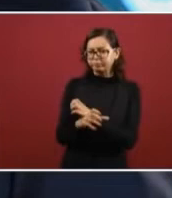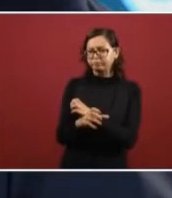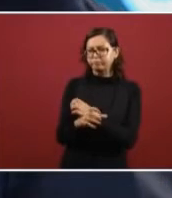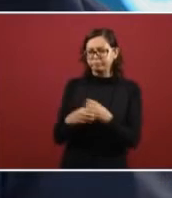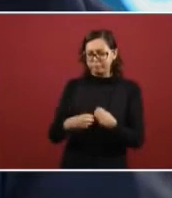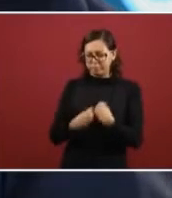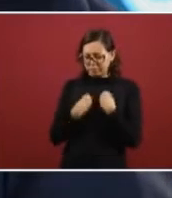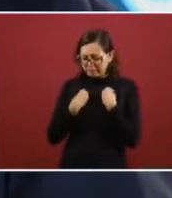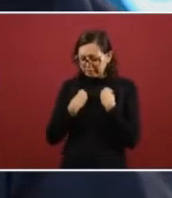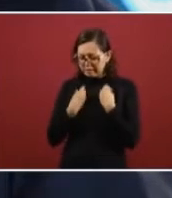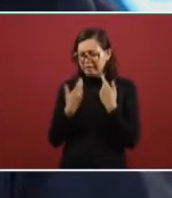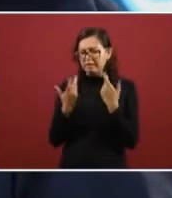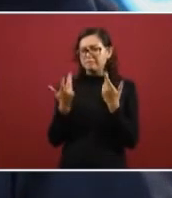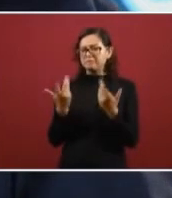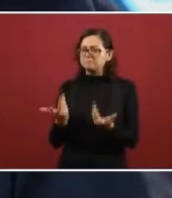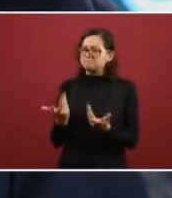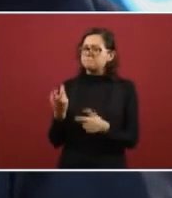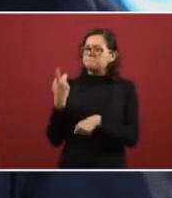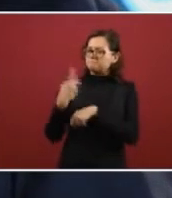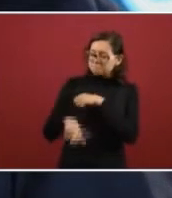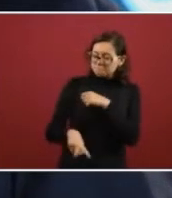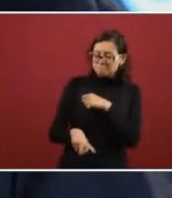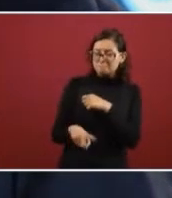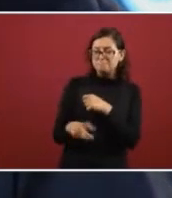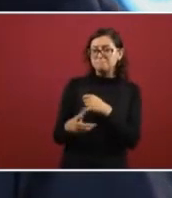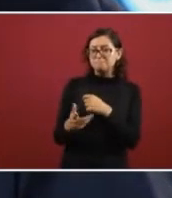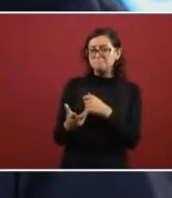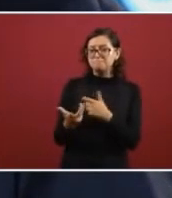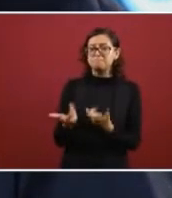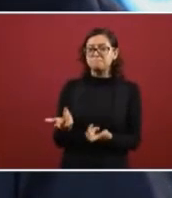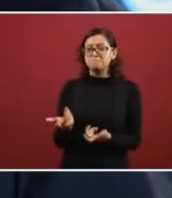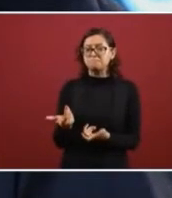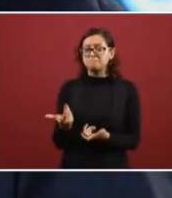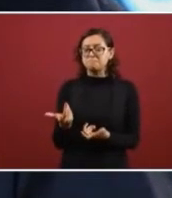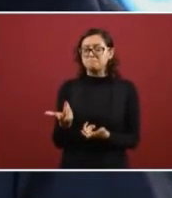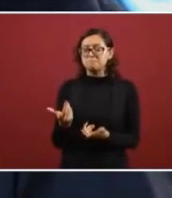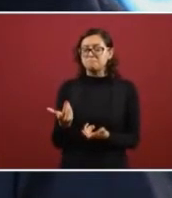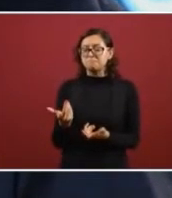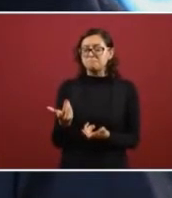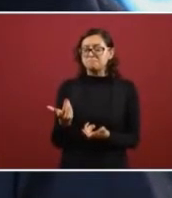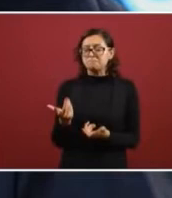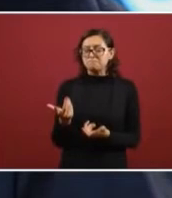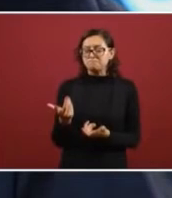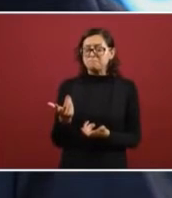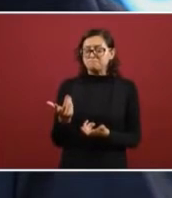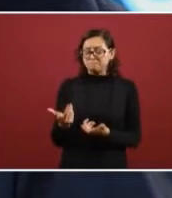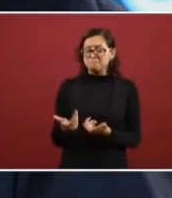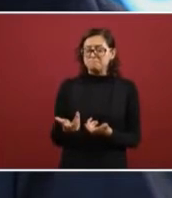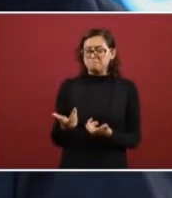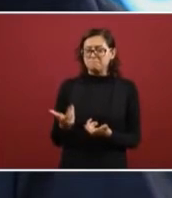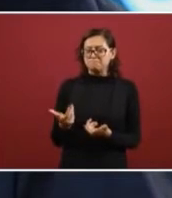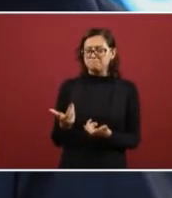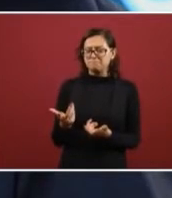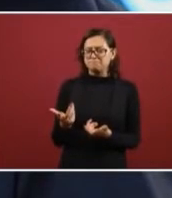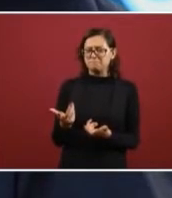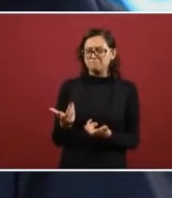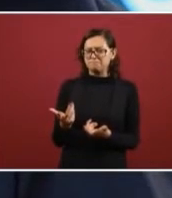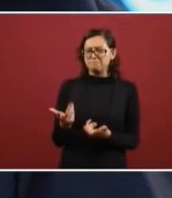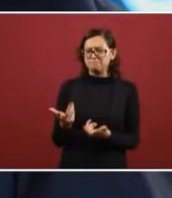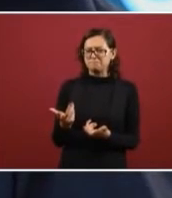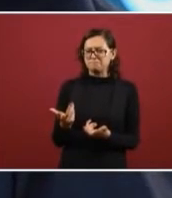su vida, your lives and that could affect and all of us,